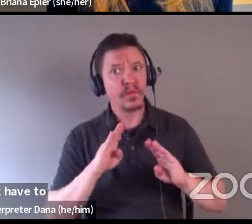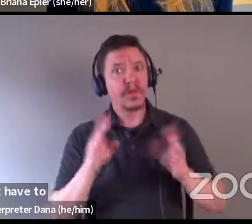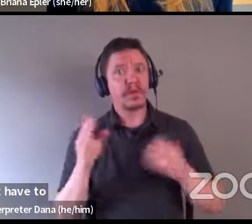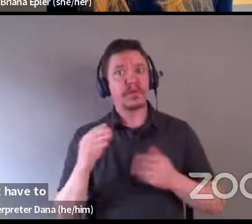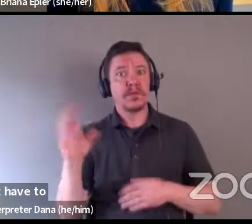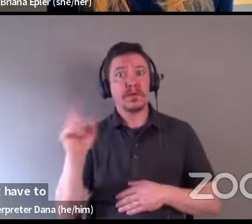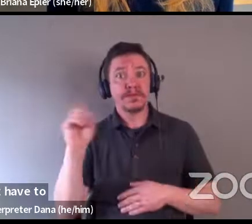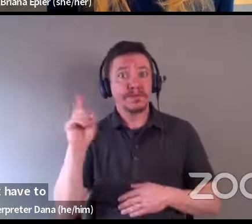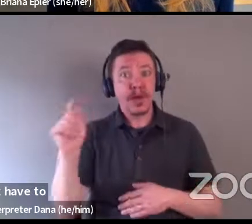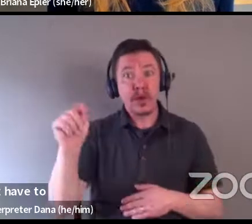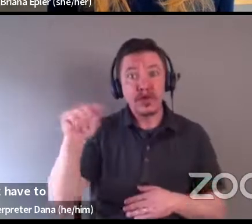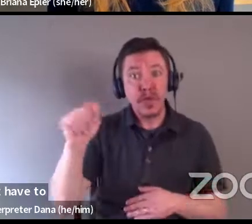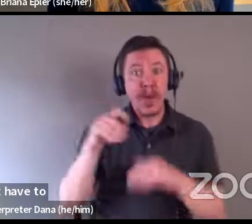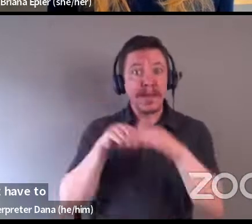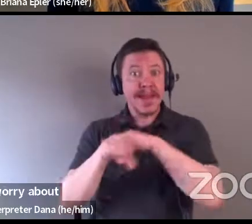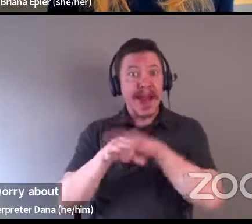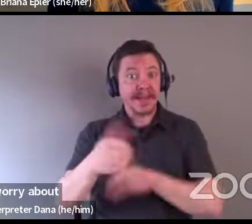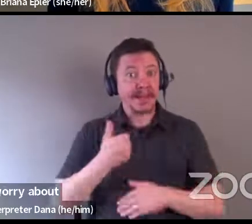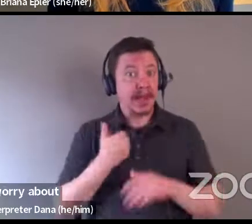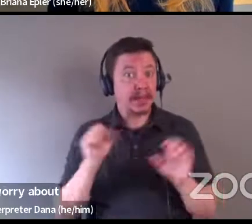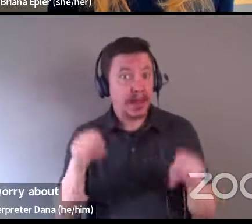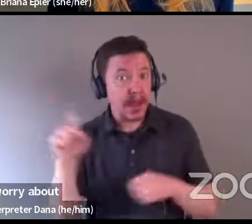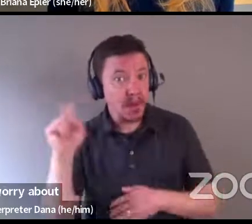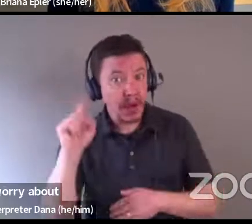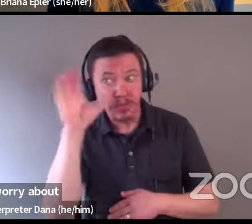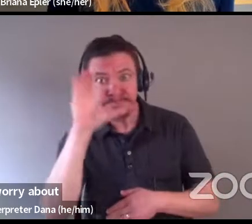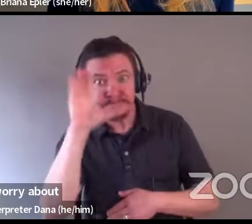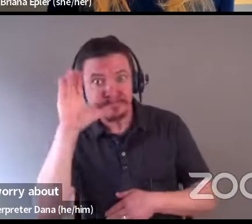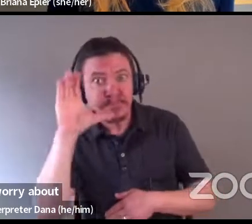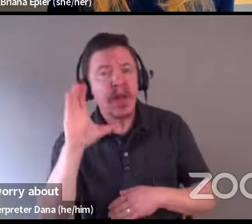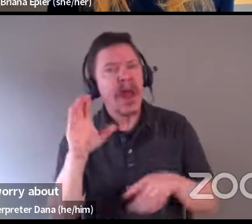toilet is, but then I don't have to worry like